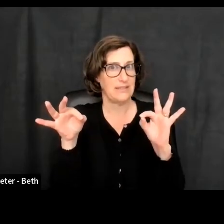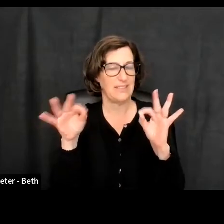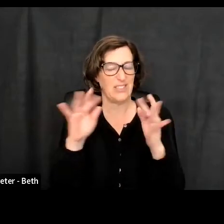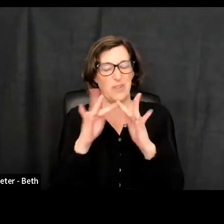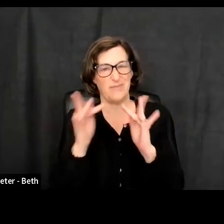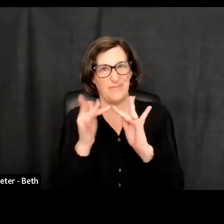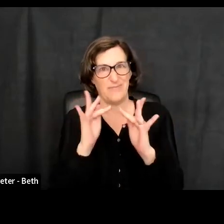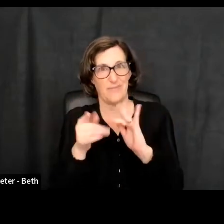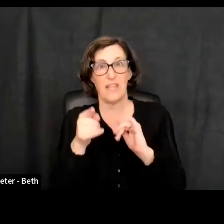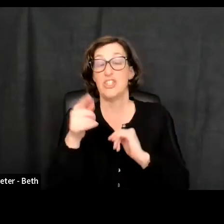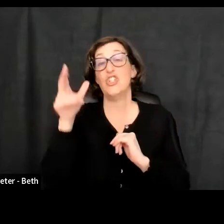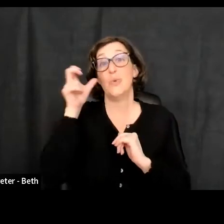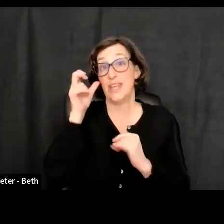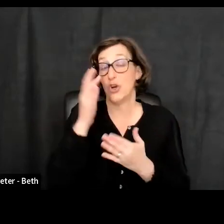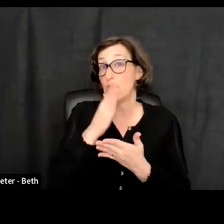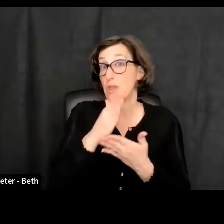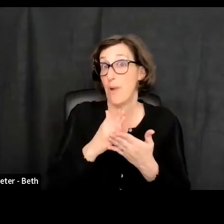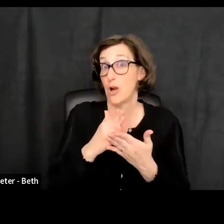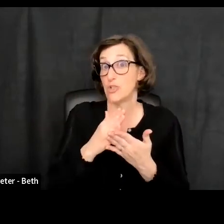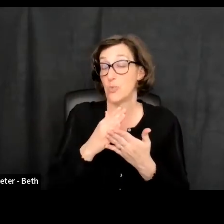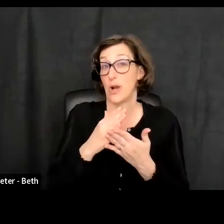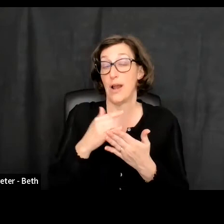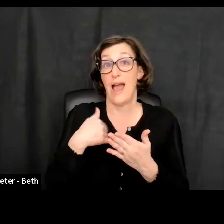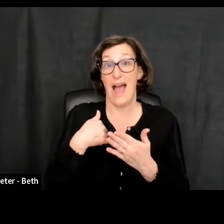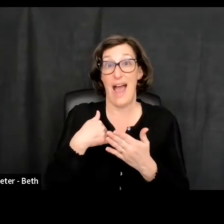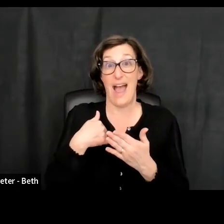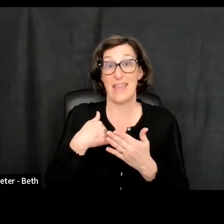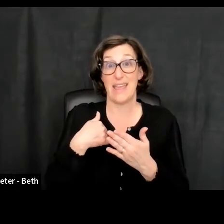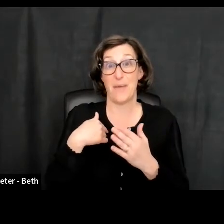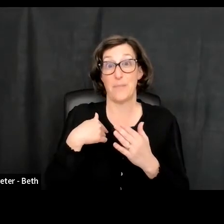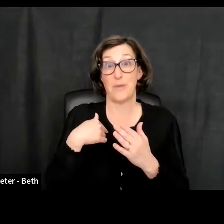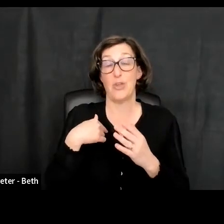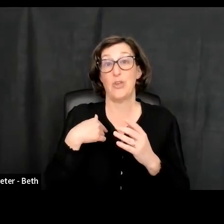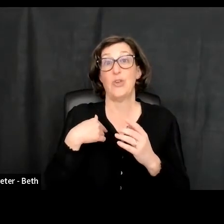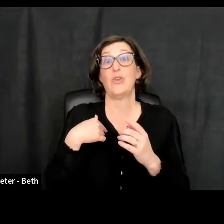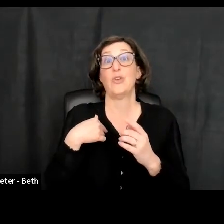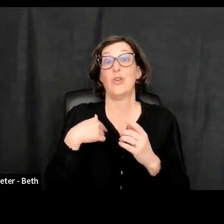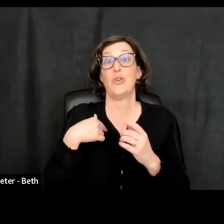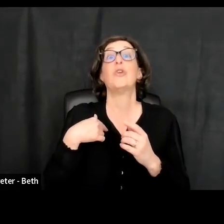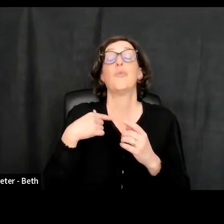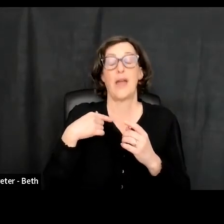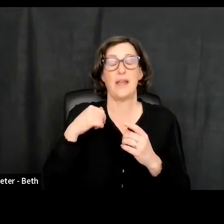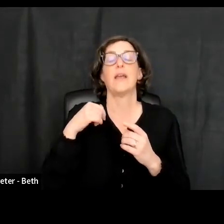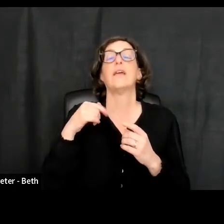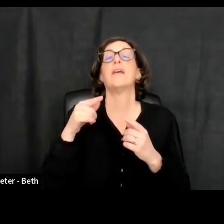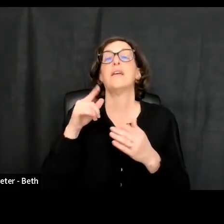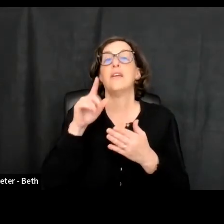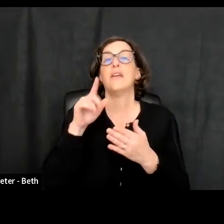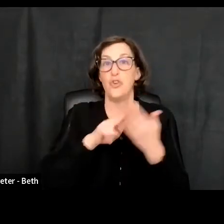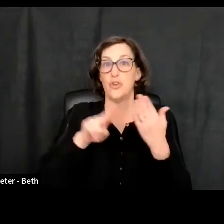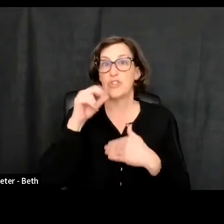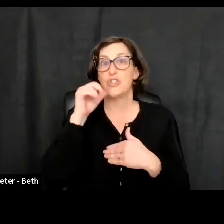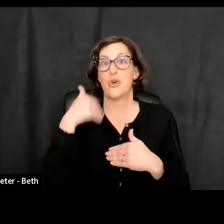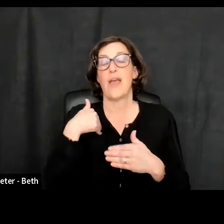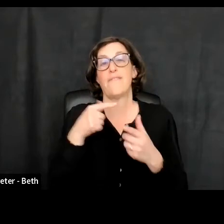Okay, did you hear the part where granting institutions don't have language for paid yes. positions for community members? Okay. Yeah.